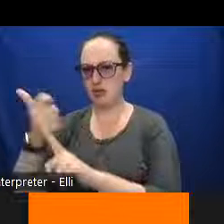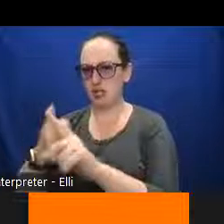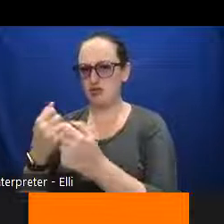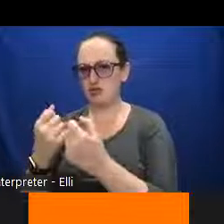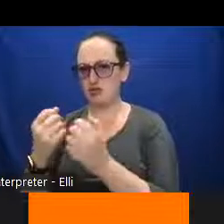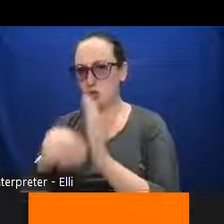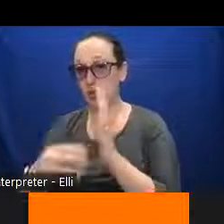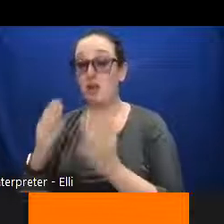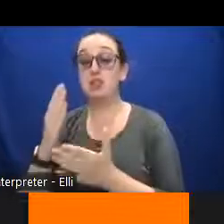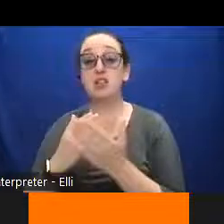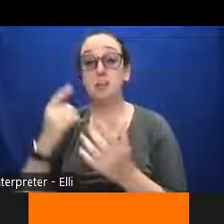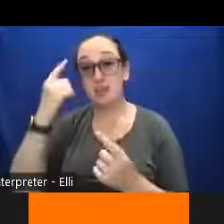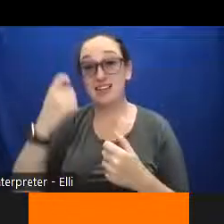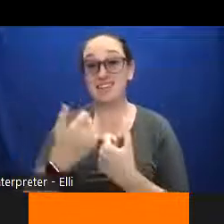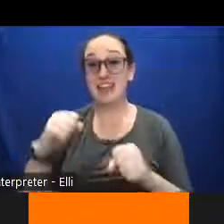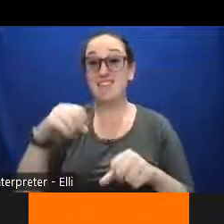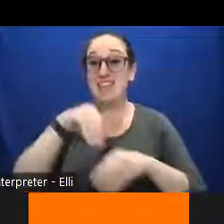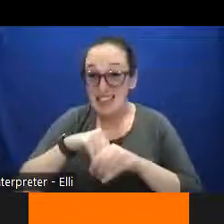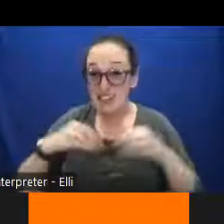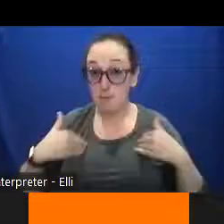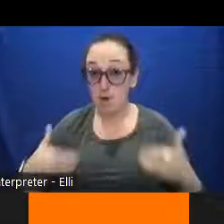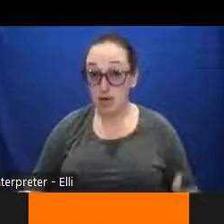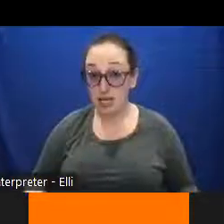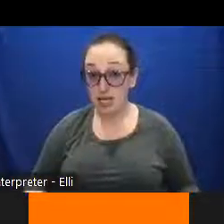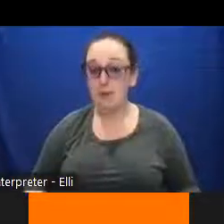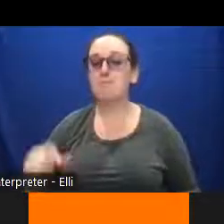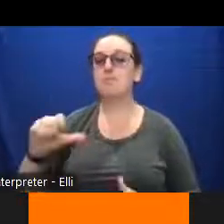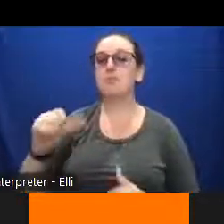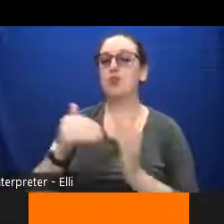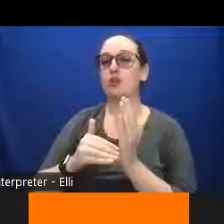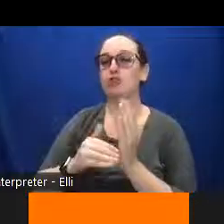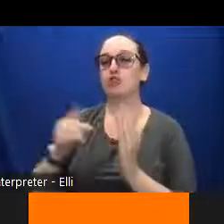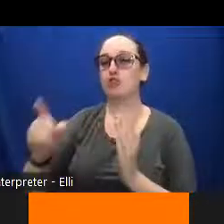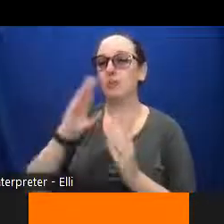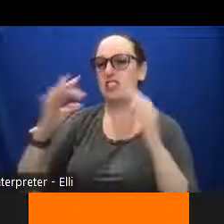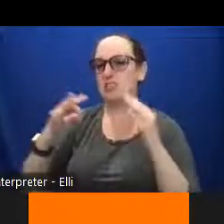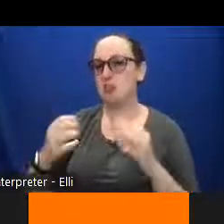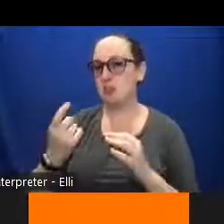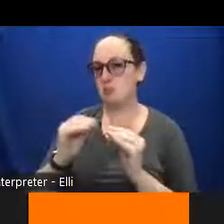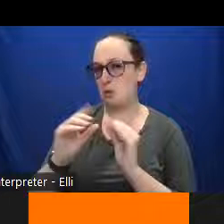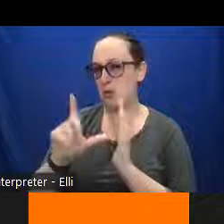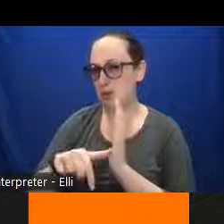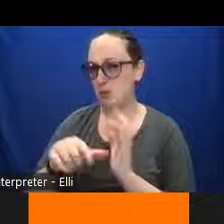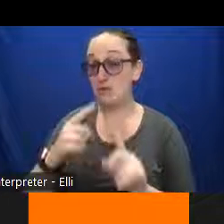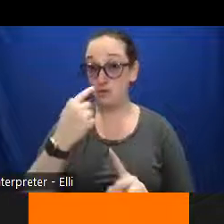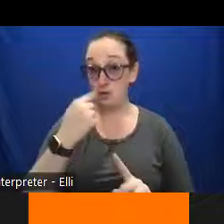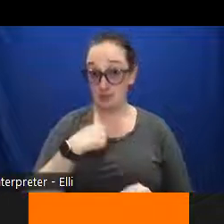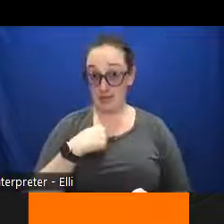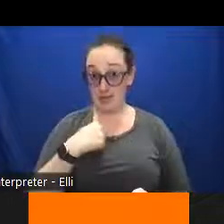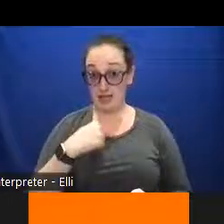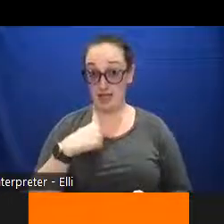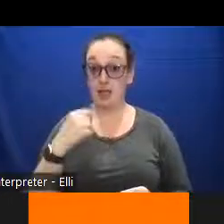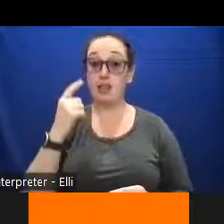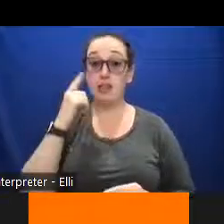body? And that's really where Dr. Volz is going to start to come in with her medical care. But I think especially